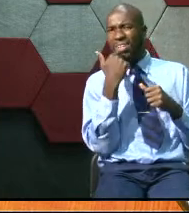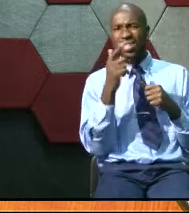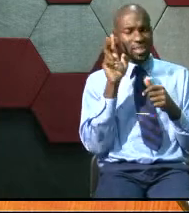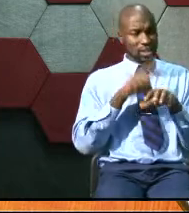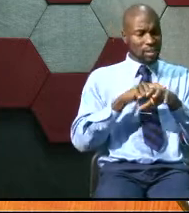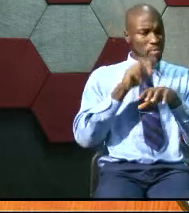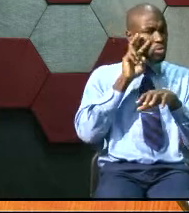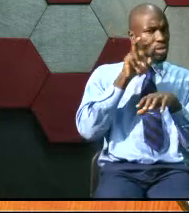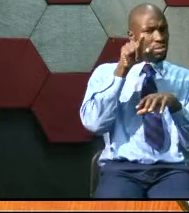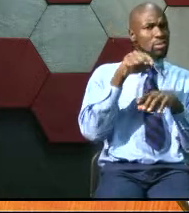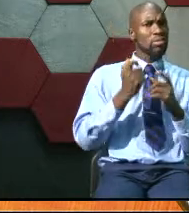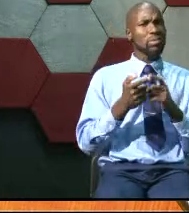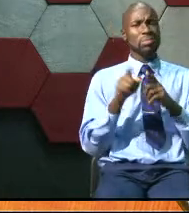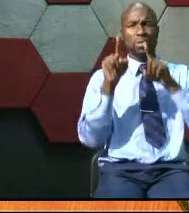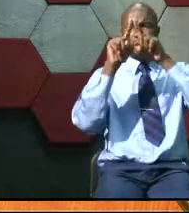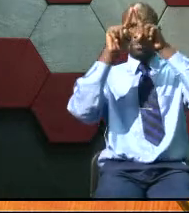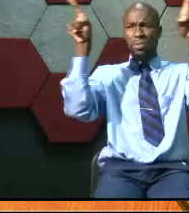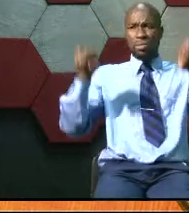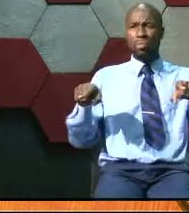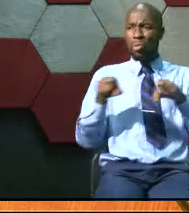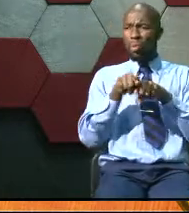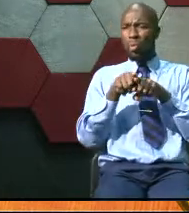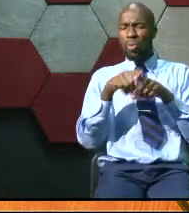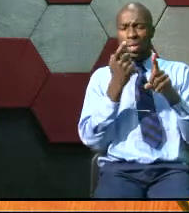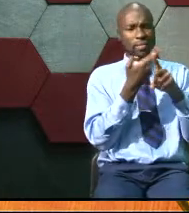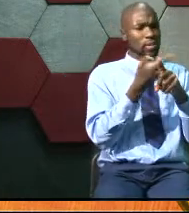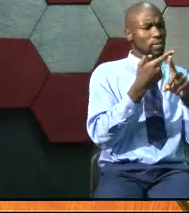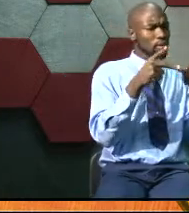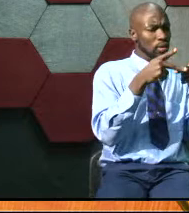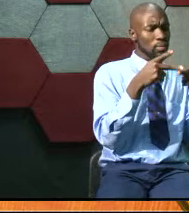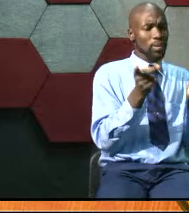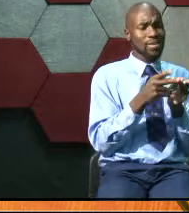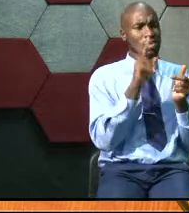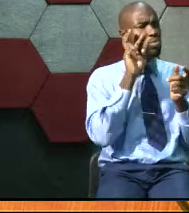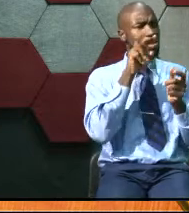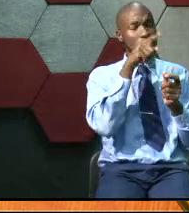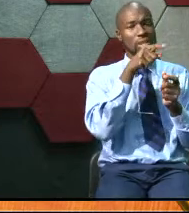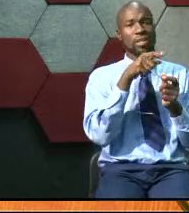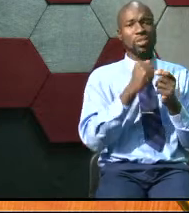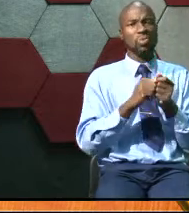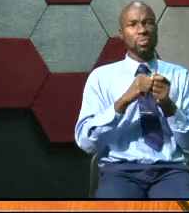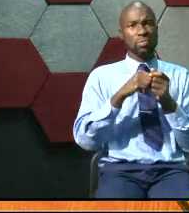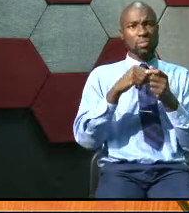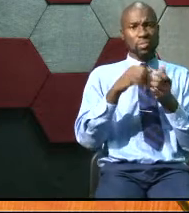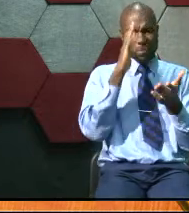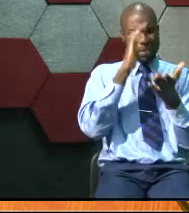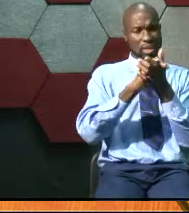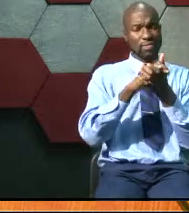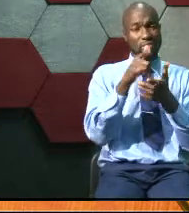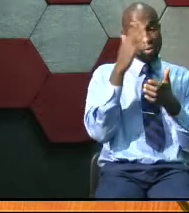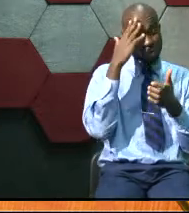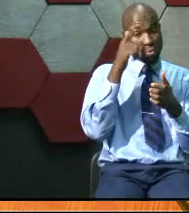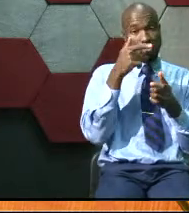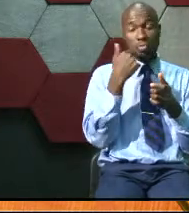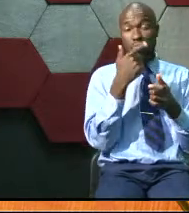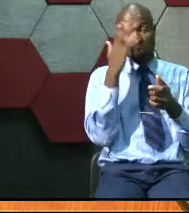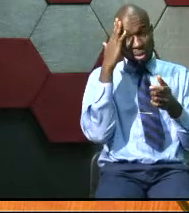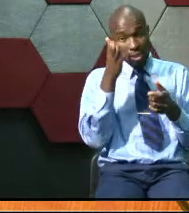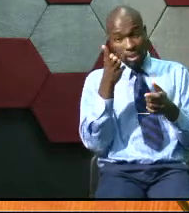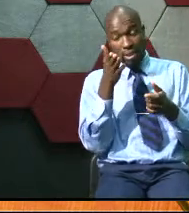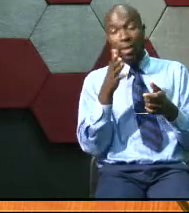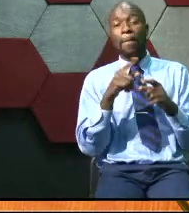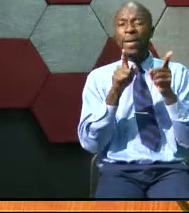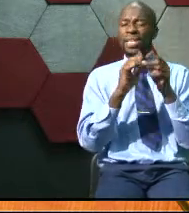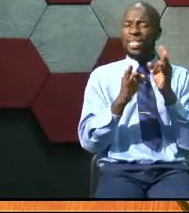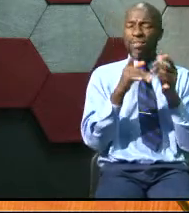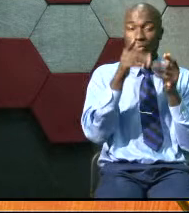and, owning this and owning that and everywhere, and Superwoman, Wonder Woman. I assume you know who she is. But in case you don't know